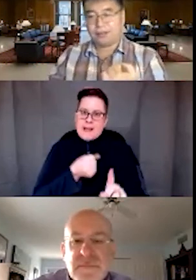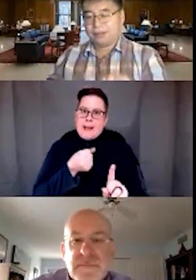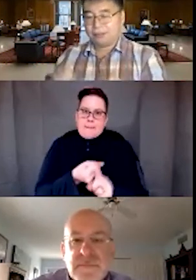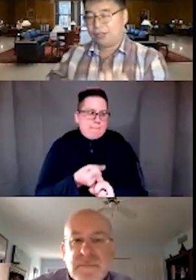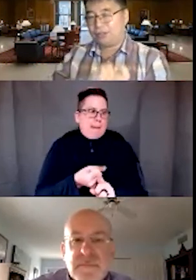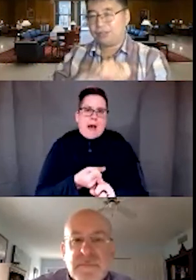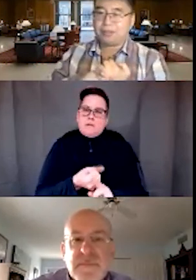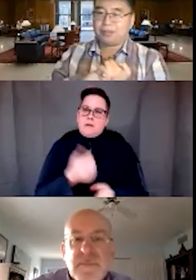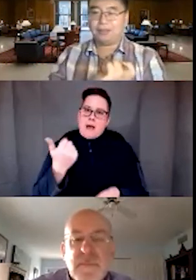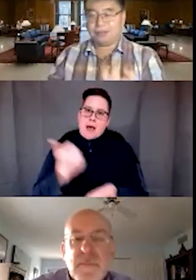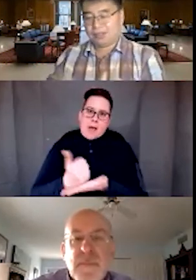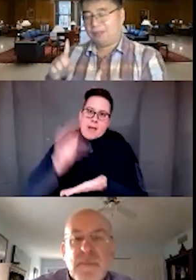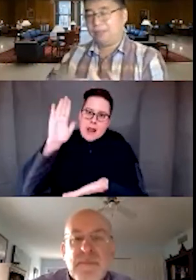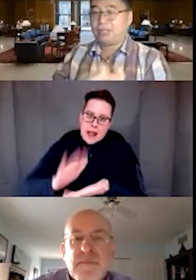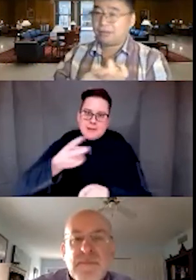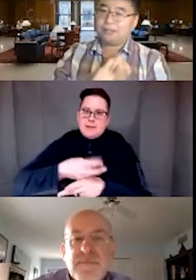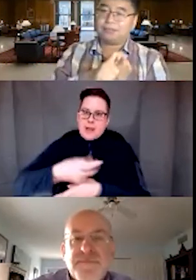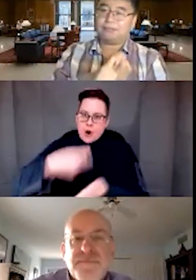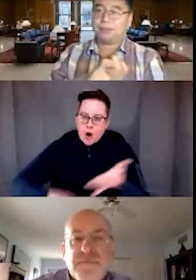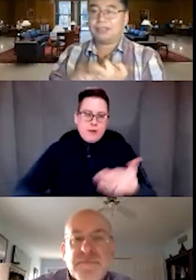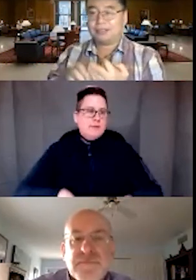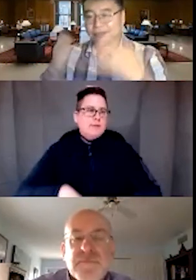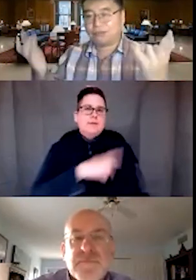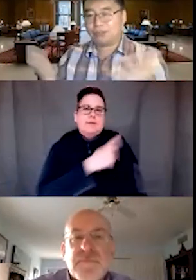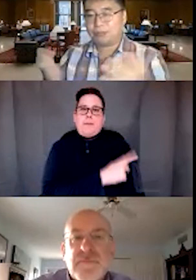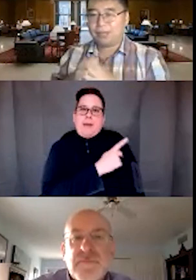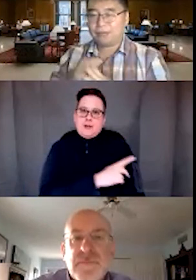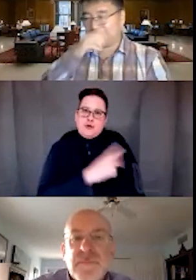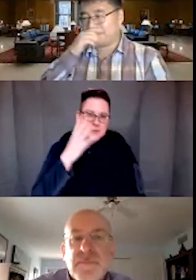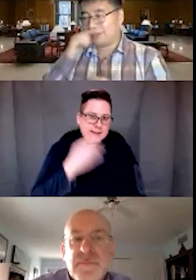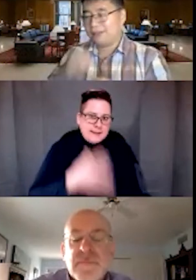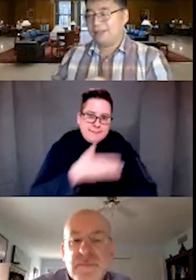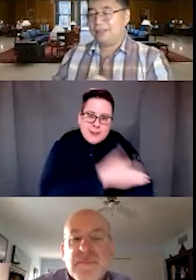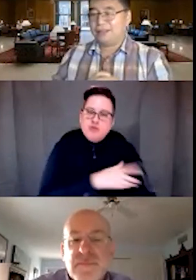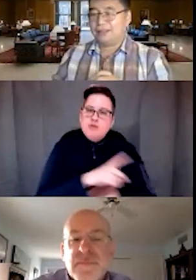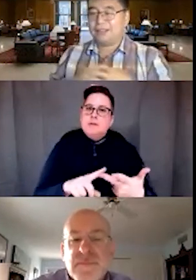care, patient experience, and patient outcomes. So that's the triple aim, right?